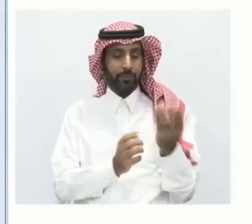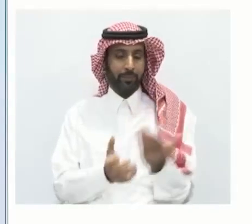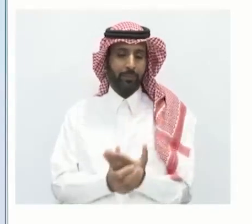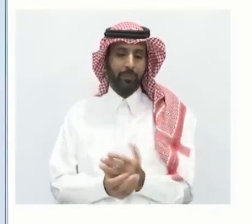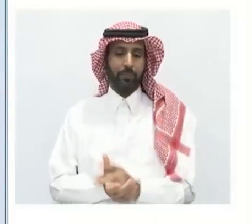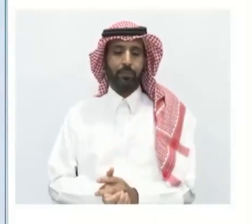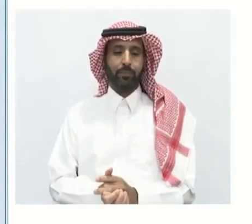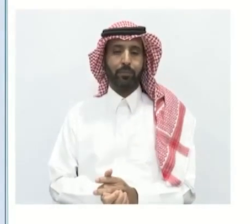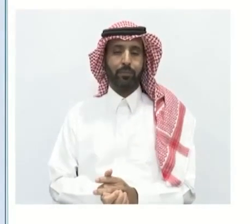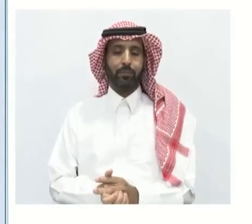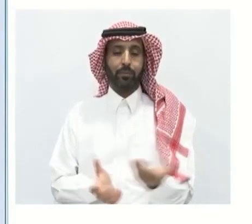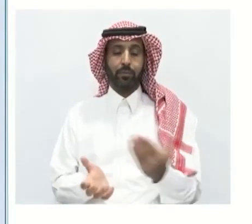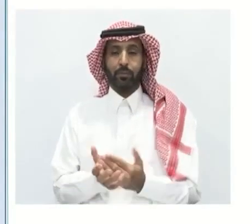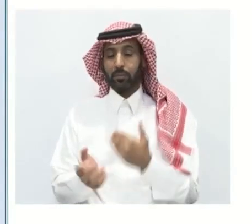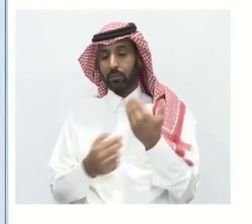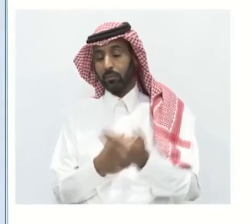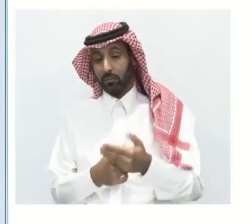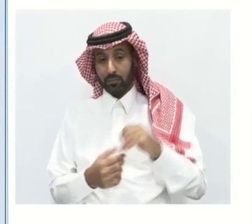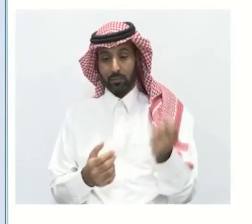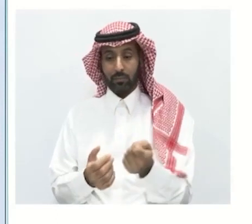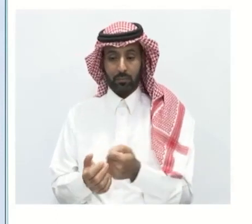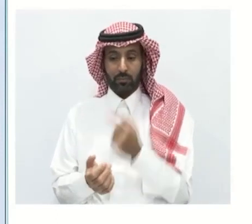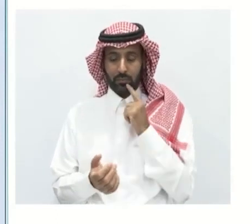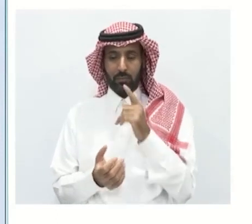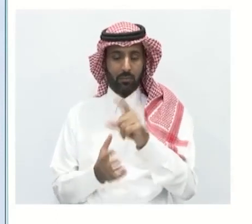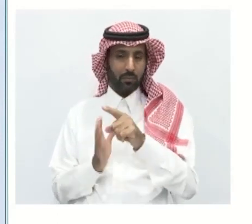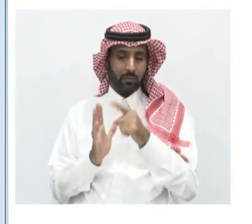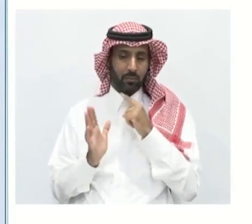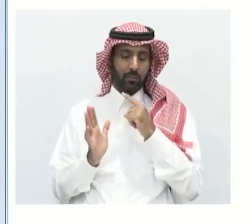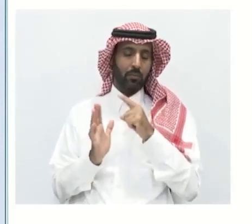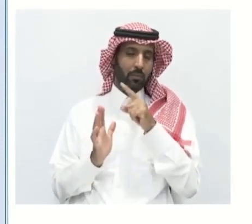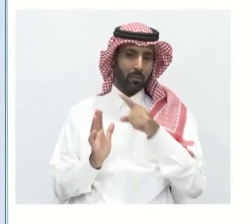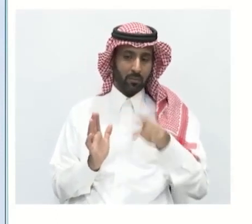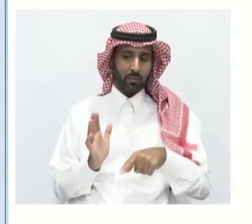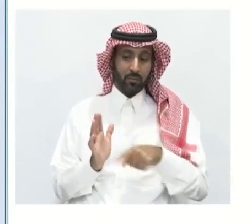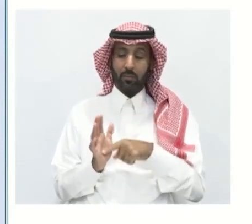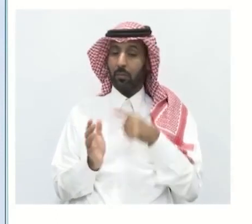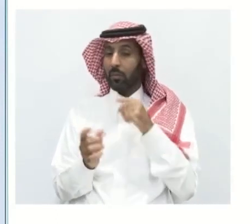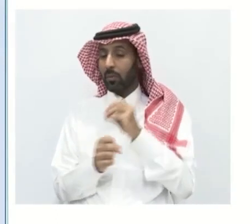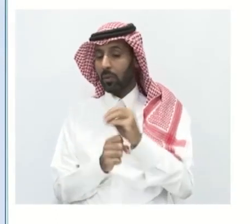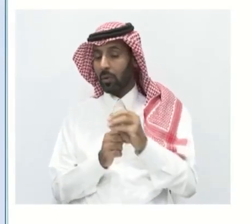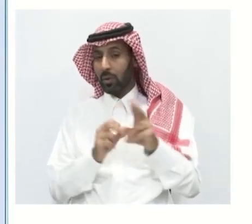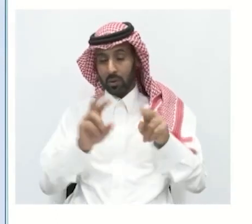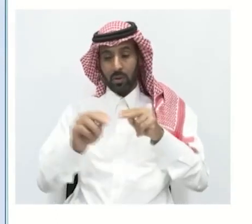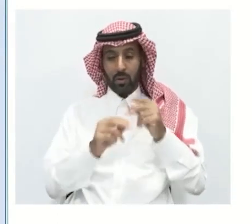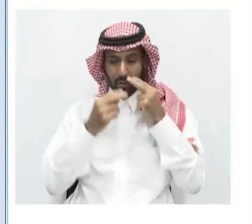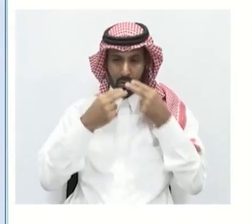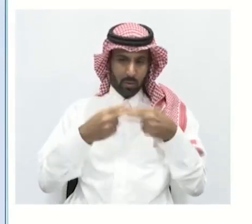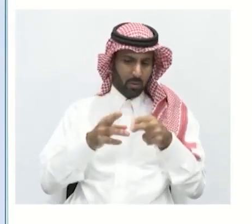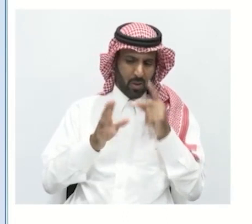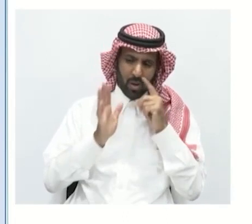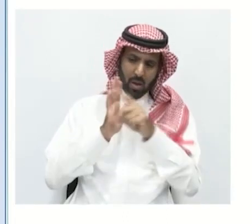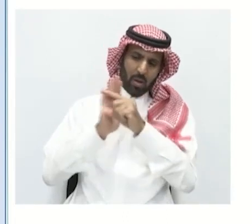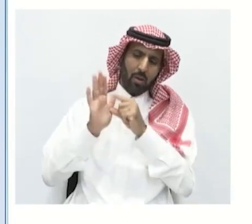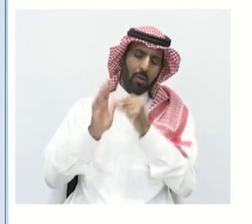about. Of course, we took the writing corner to when you write an article or a story, open with an account